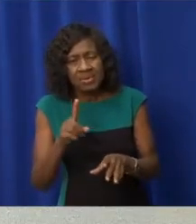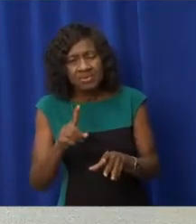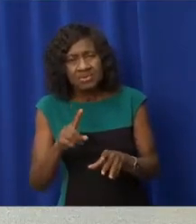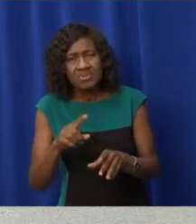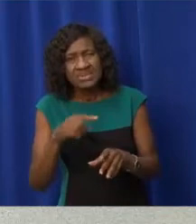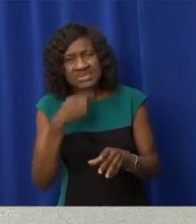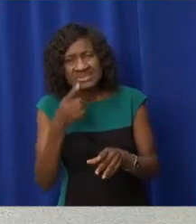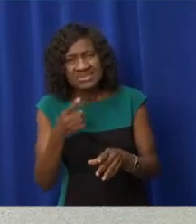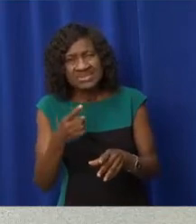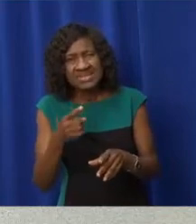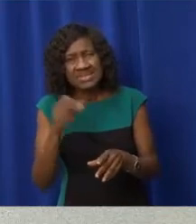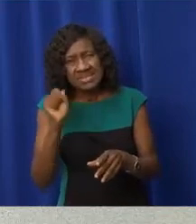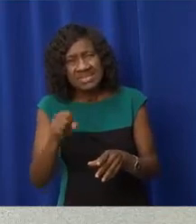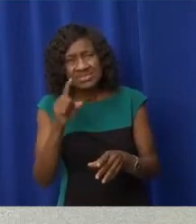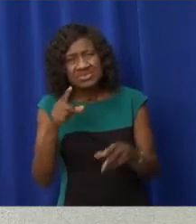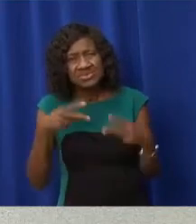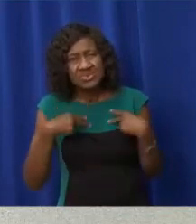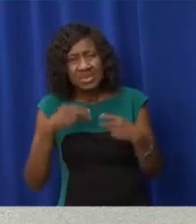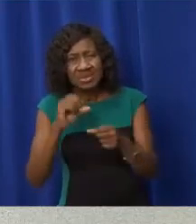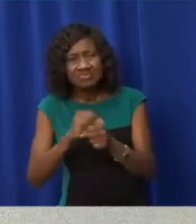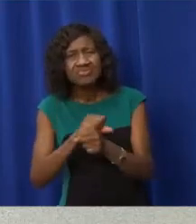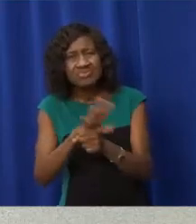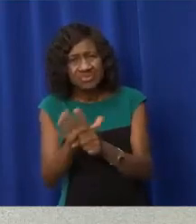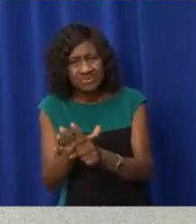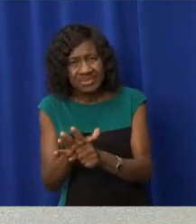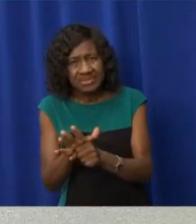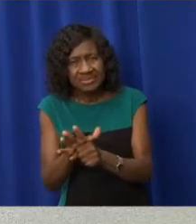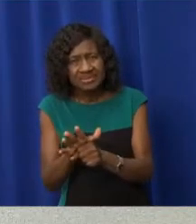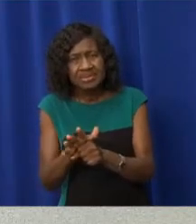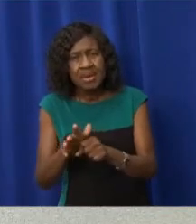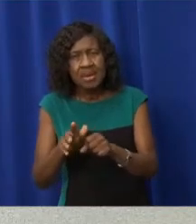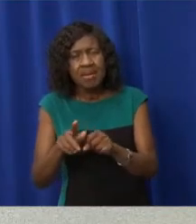COVID-19. There again, even so,